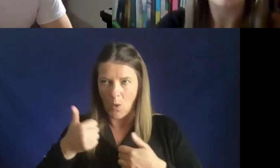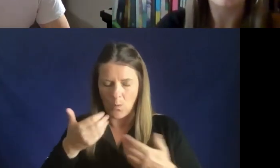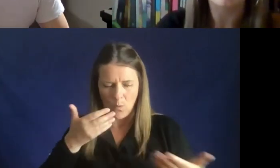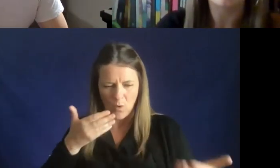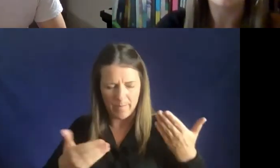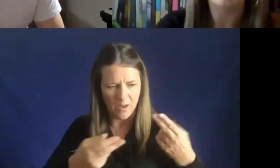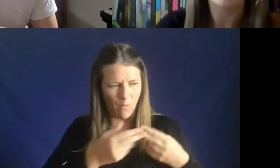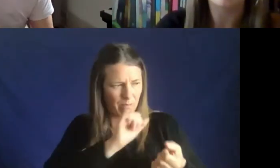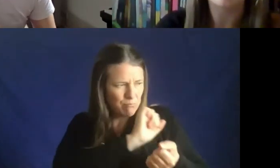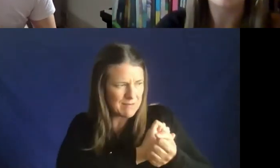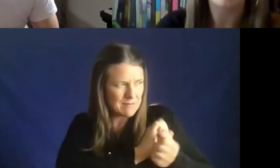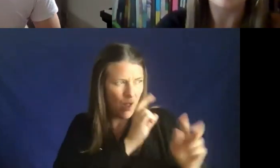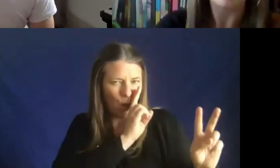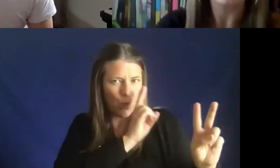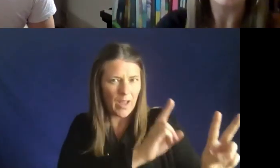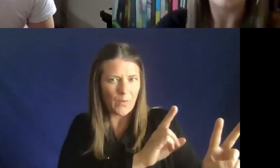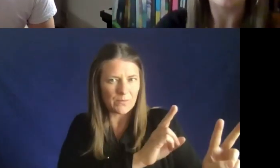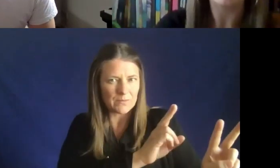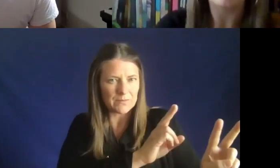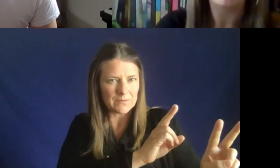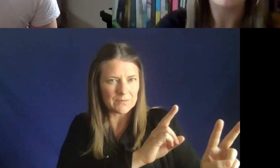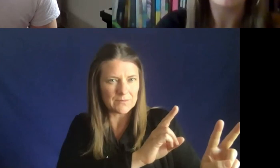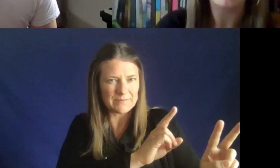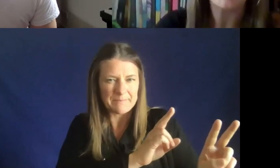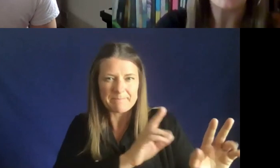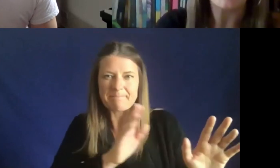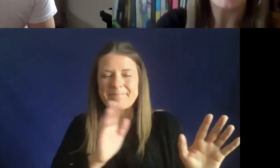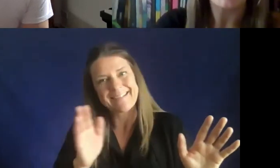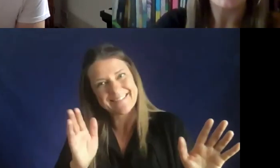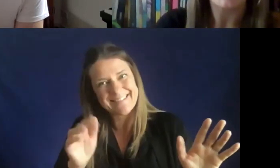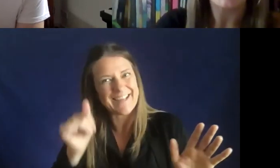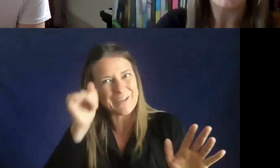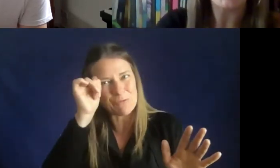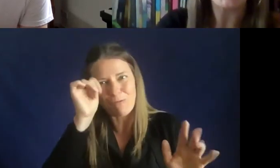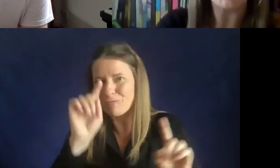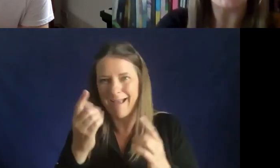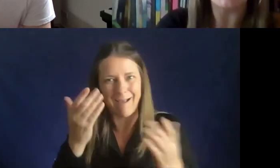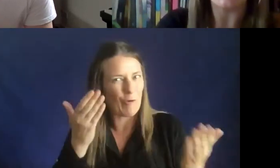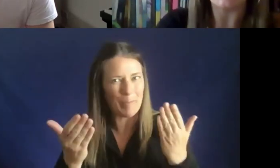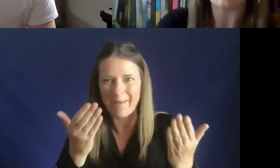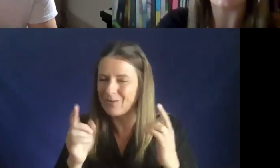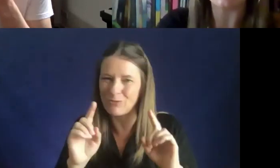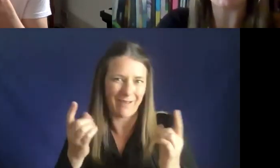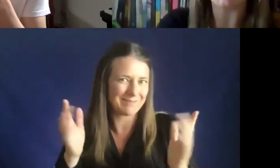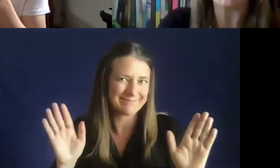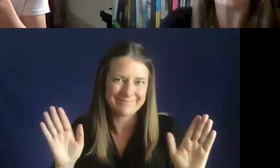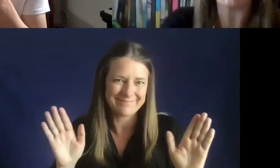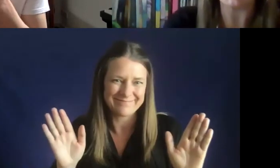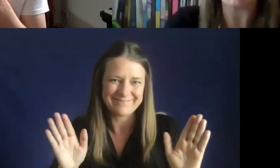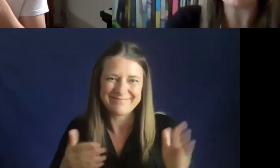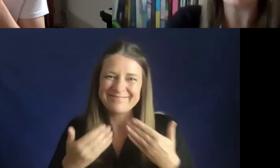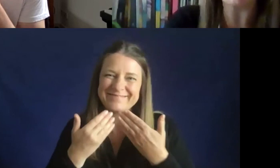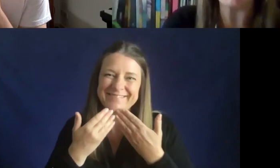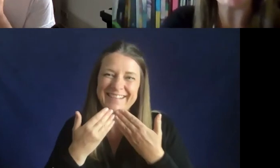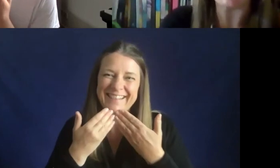of the correlations, if any, that could have been there. Thank you, Ryan. And Jess is saying sorry for our